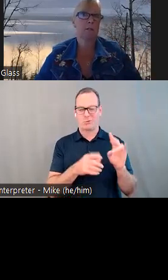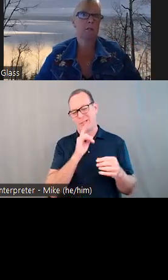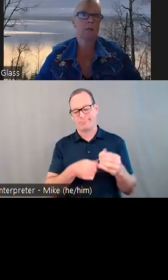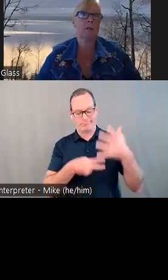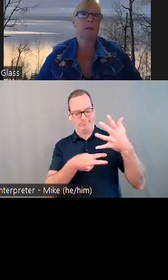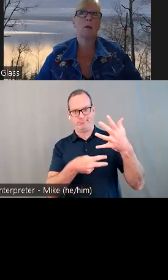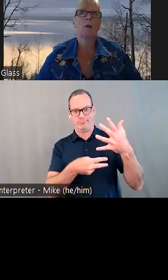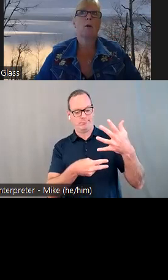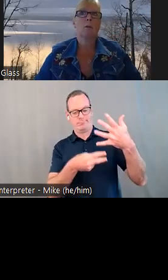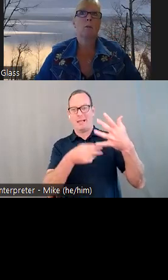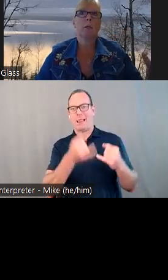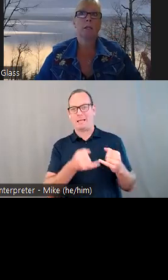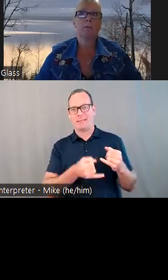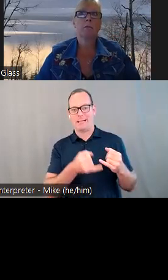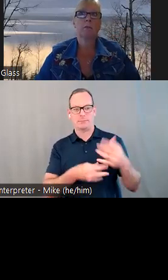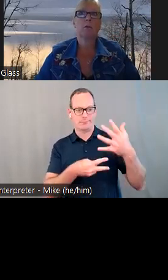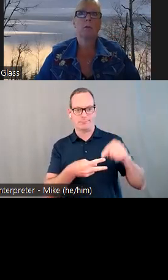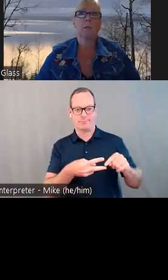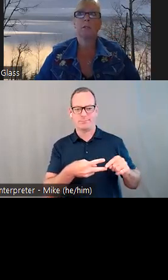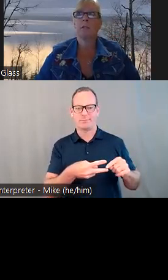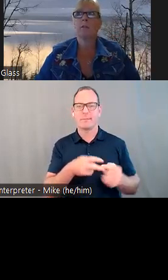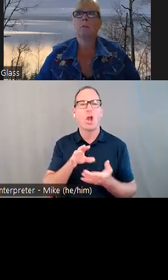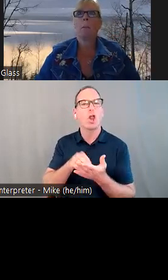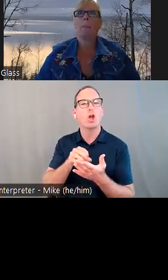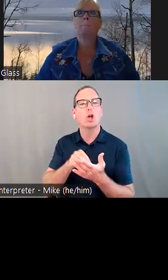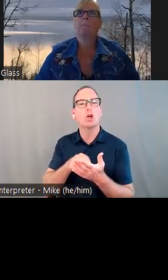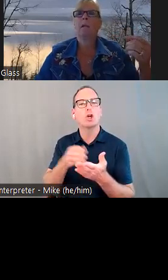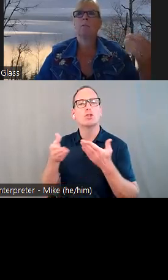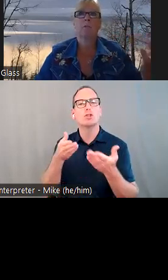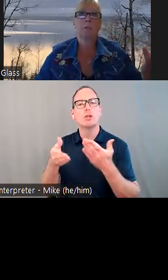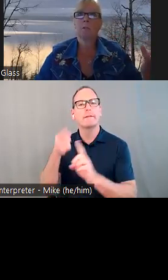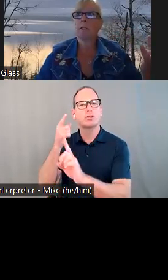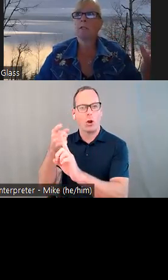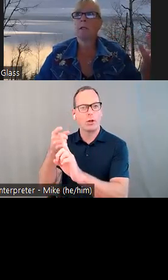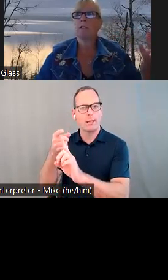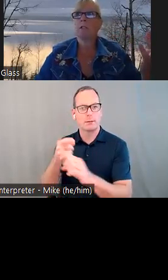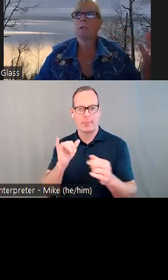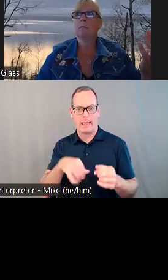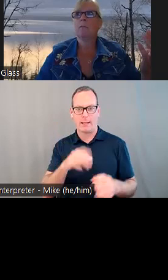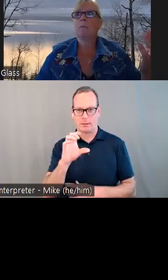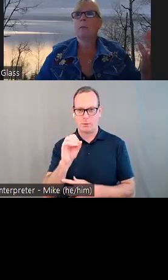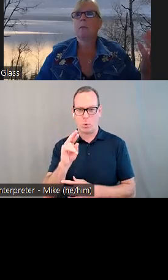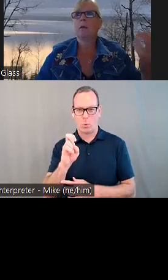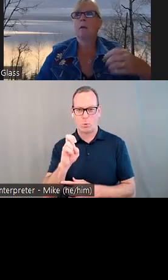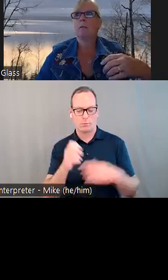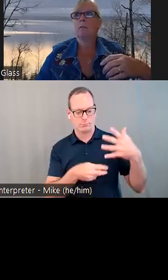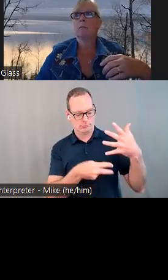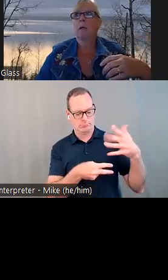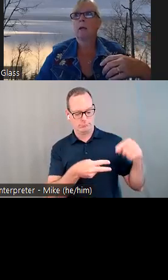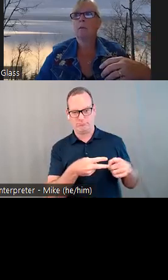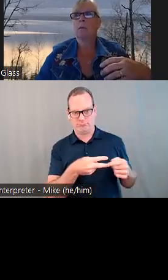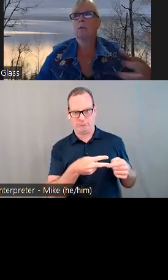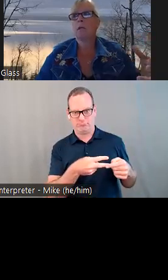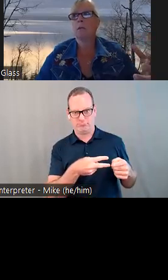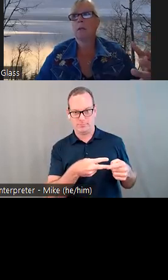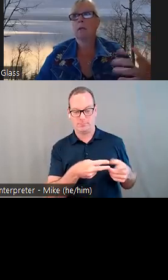learners served target, but it does refer to core measure 7. And so for this particular agency, I